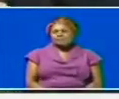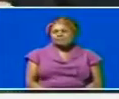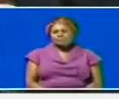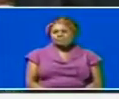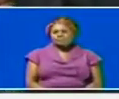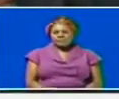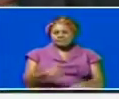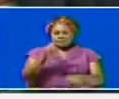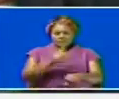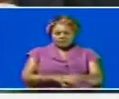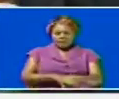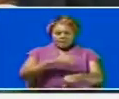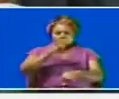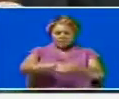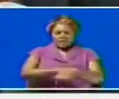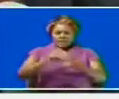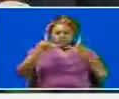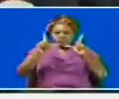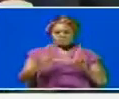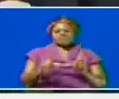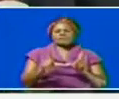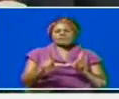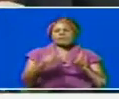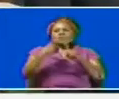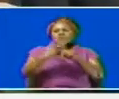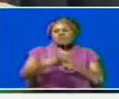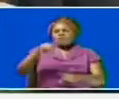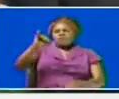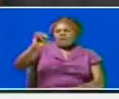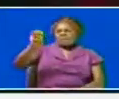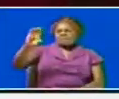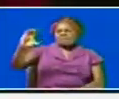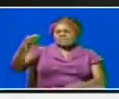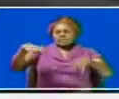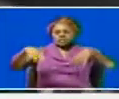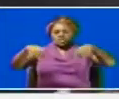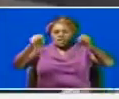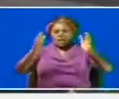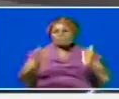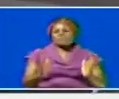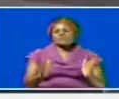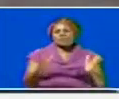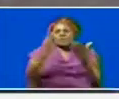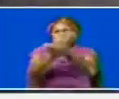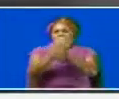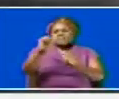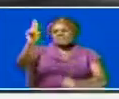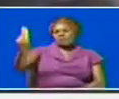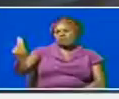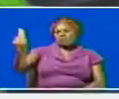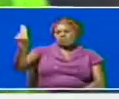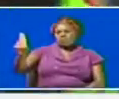As he received the victory certificate from the electoral body's chairman, Wafula Chebukati, President Uhuru